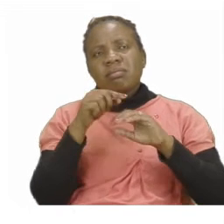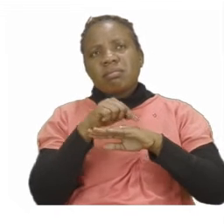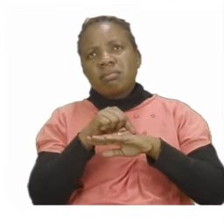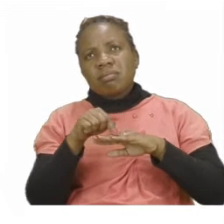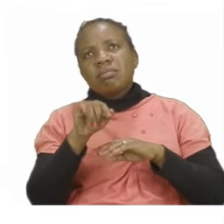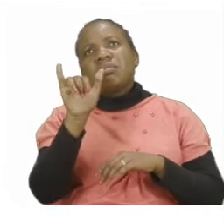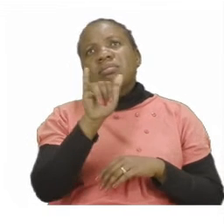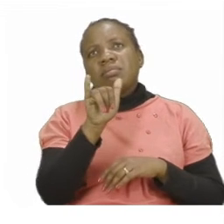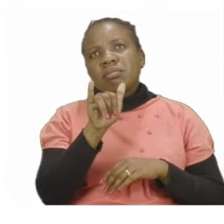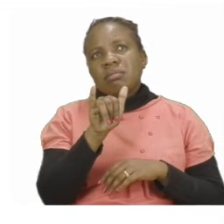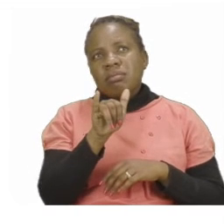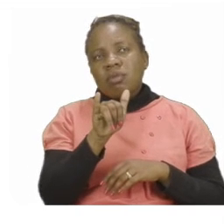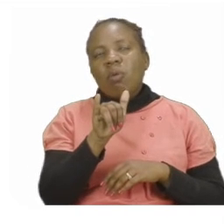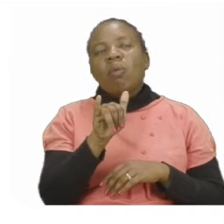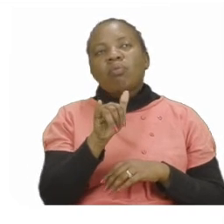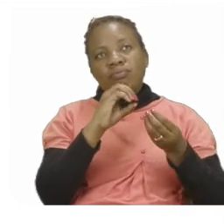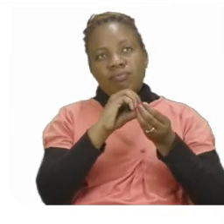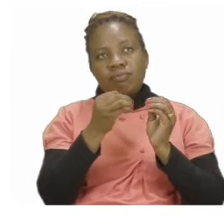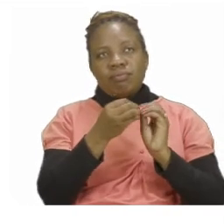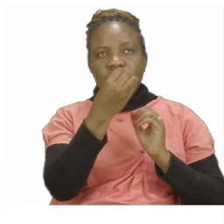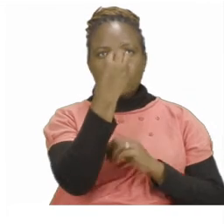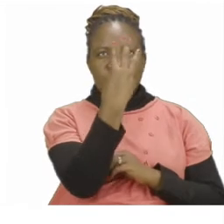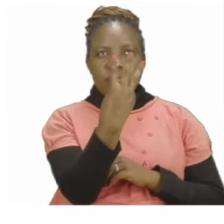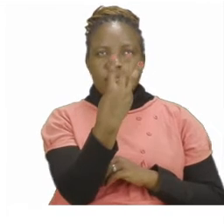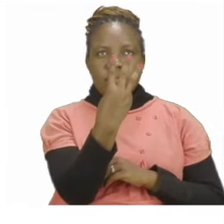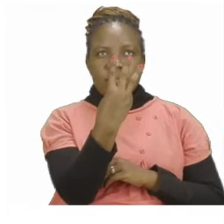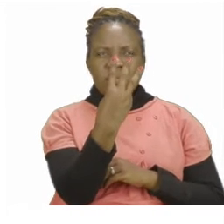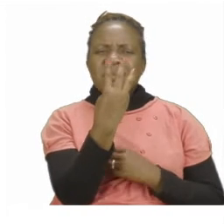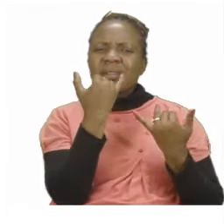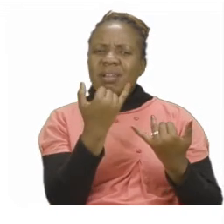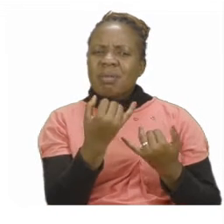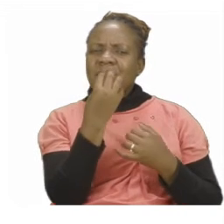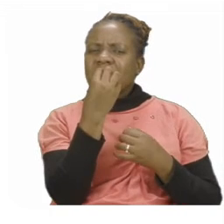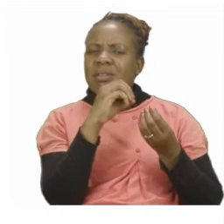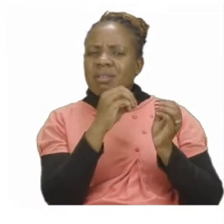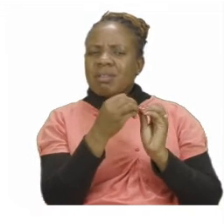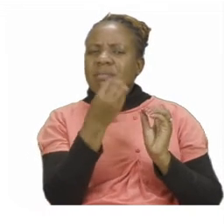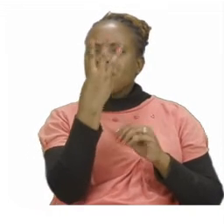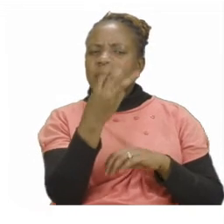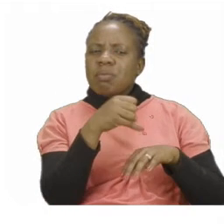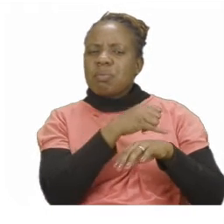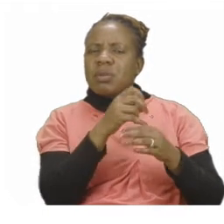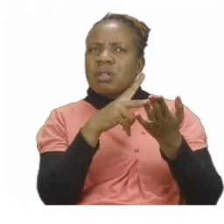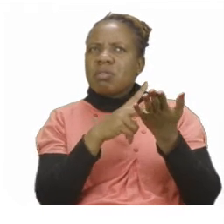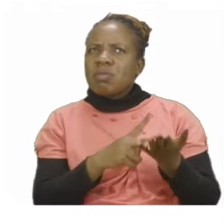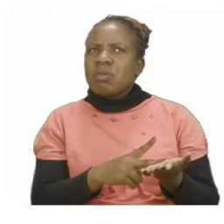is the number 3. And number 3 is in